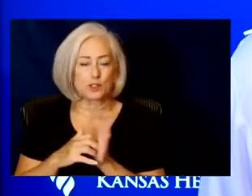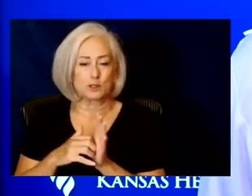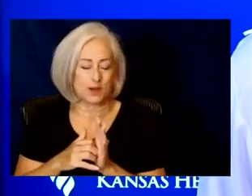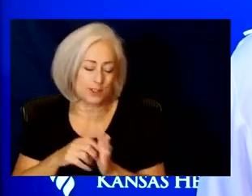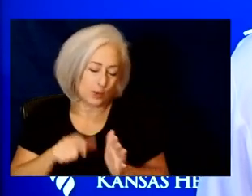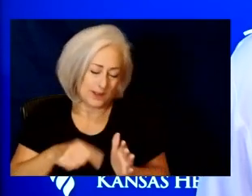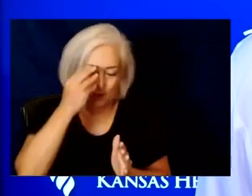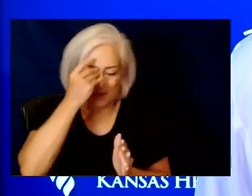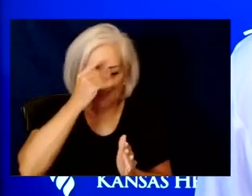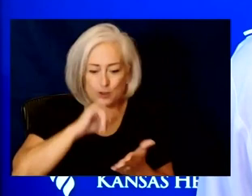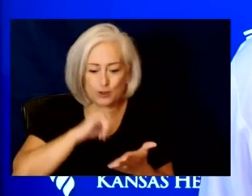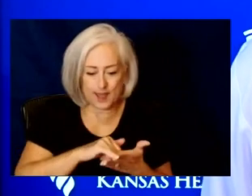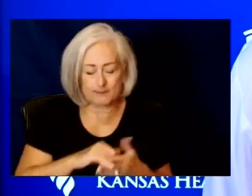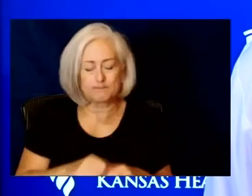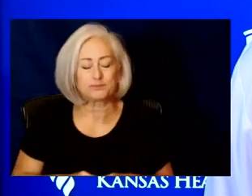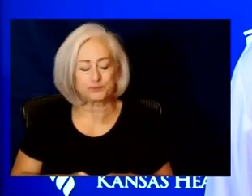from you.